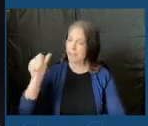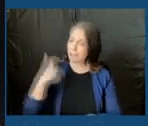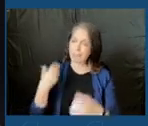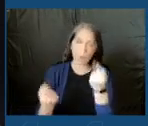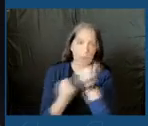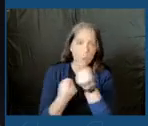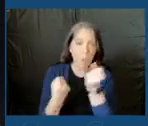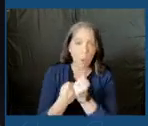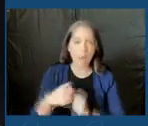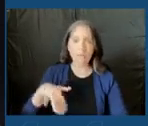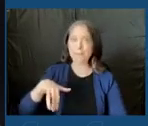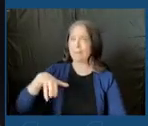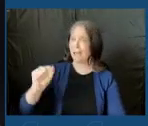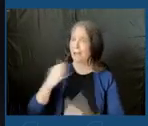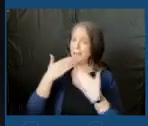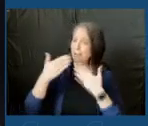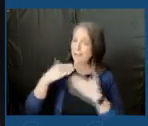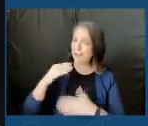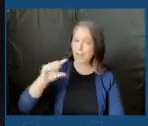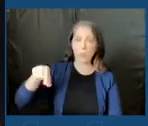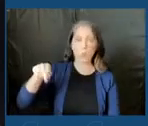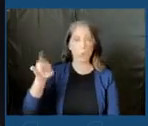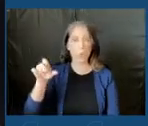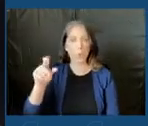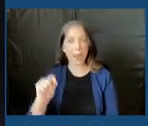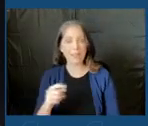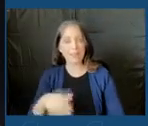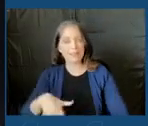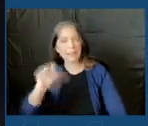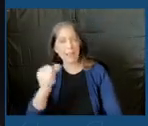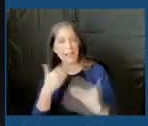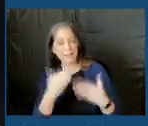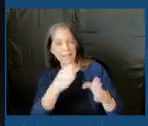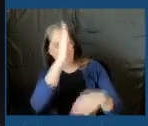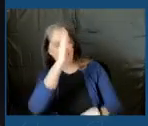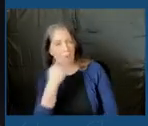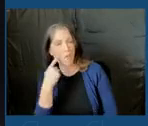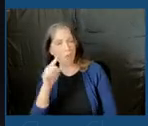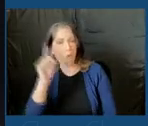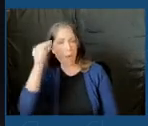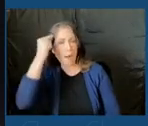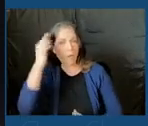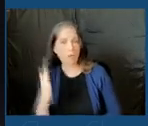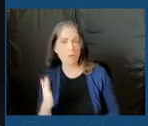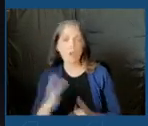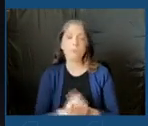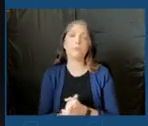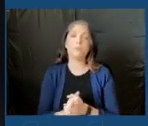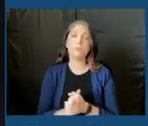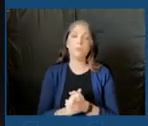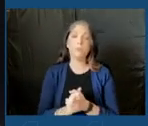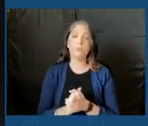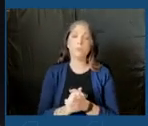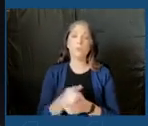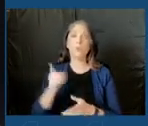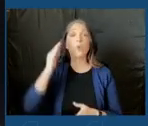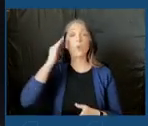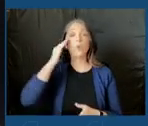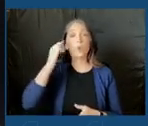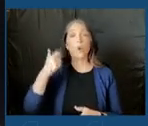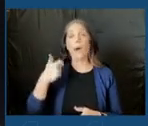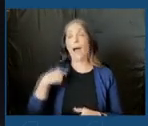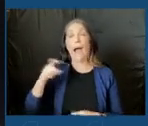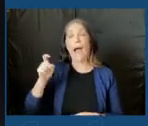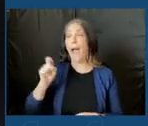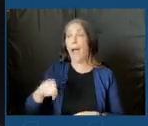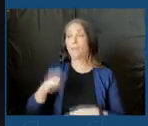Quest, and I thank God for Governor Hochul on this day. And I'm going to, as you know, I've got to be disruptive,